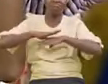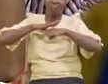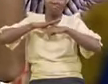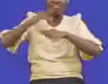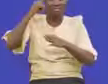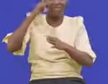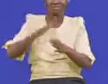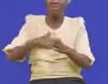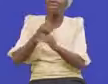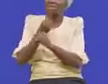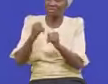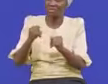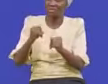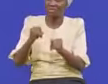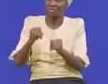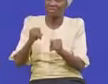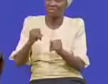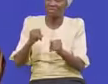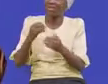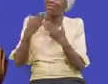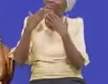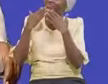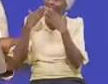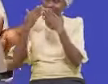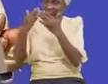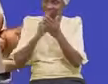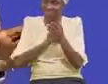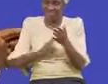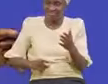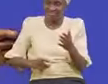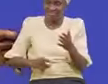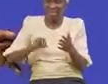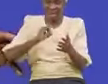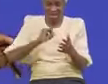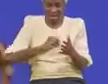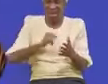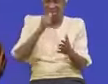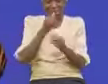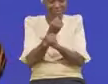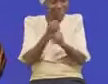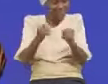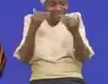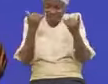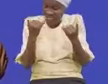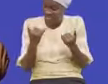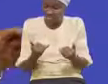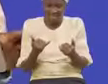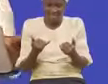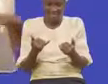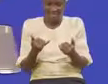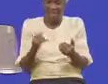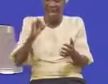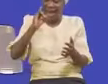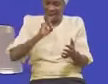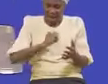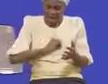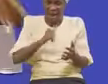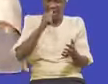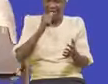Esuna nyere de popo. Thank you Lord. Apoto ape. I am saved. Mopo dede. I